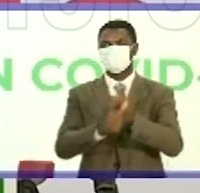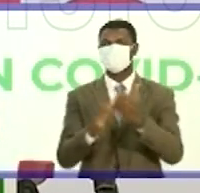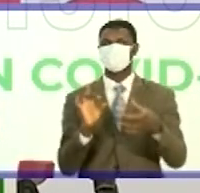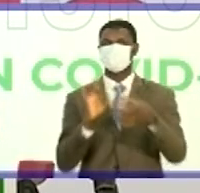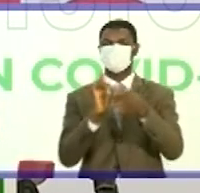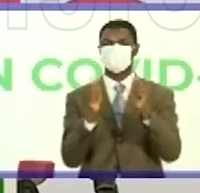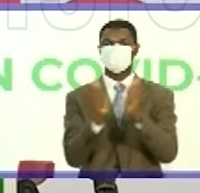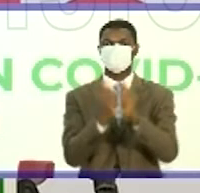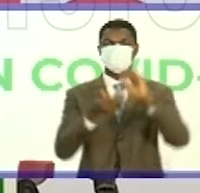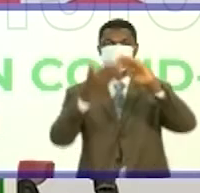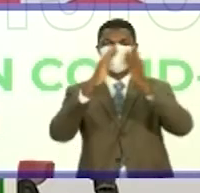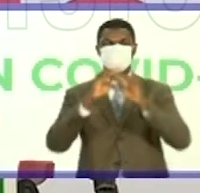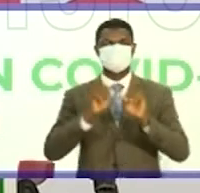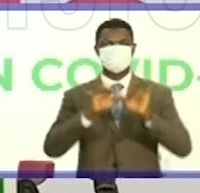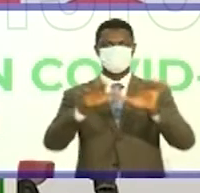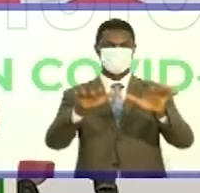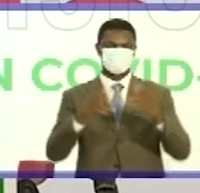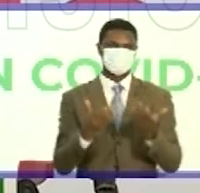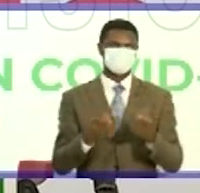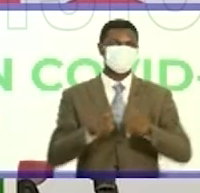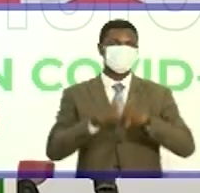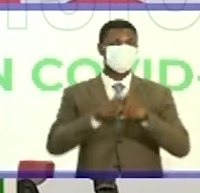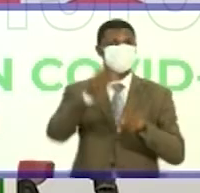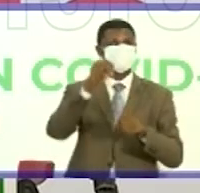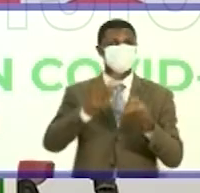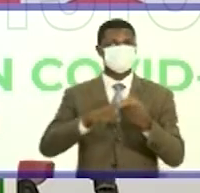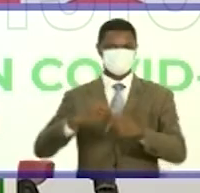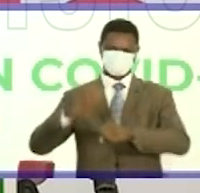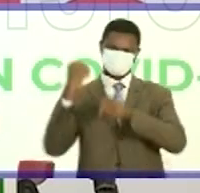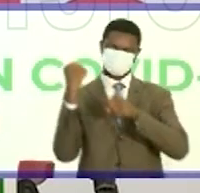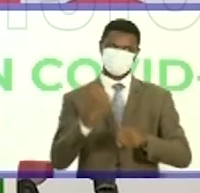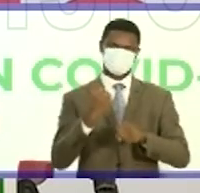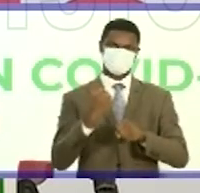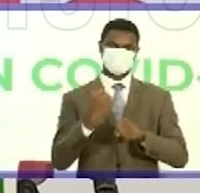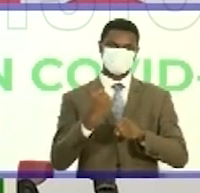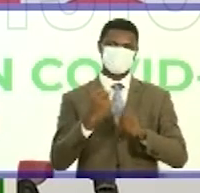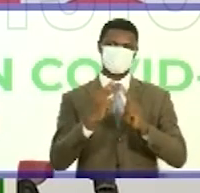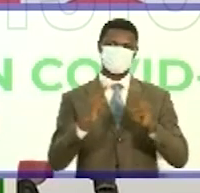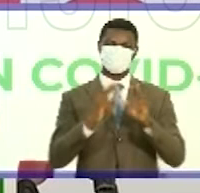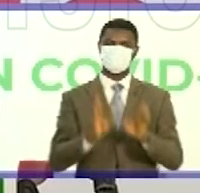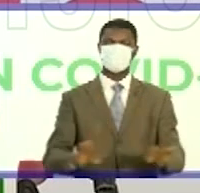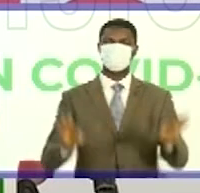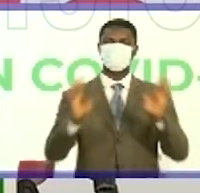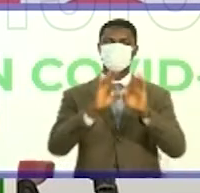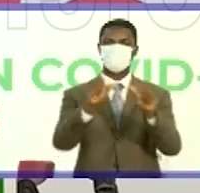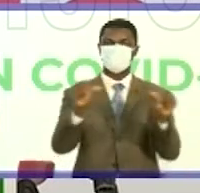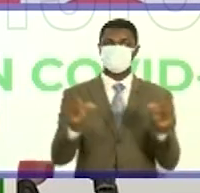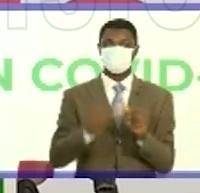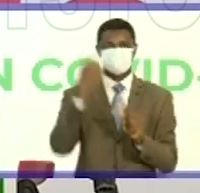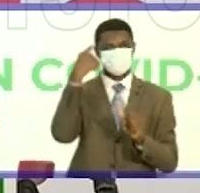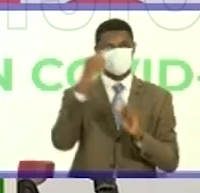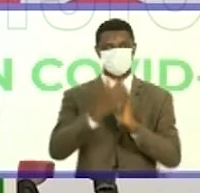infections, and the need to strengthen critical areas of the response strategy for effectiveness.